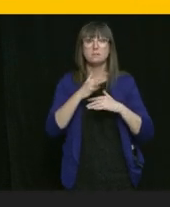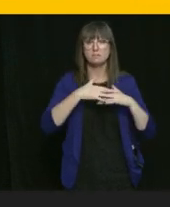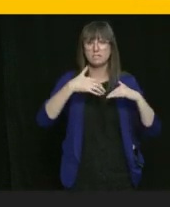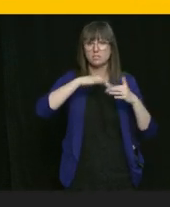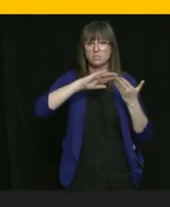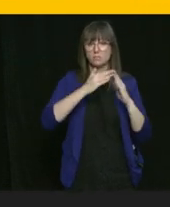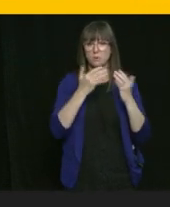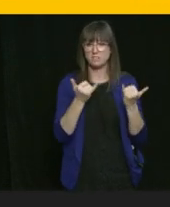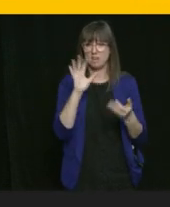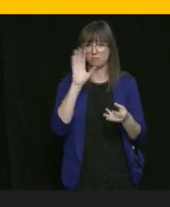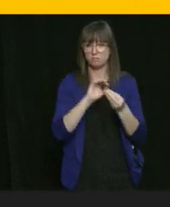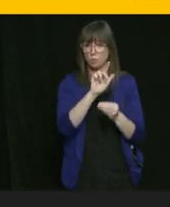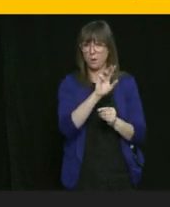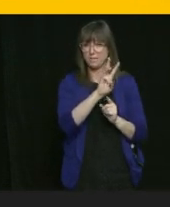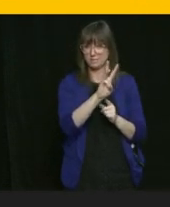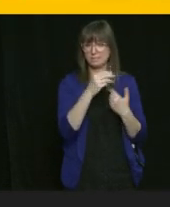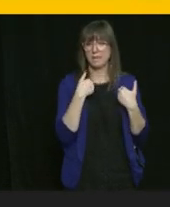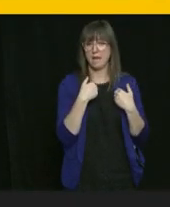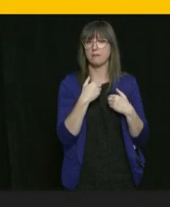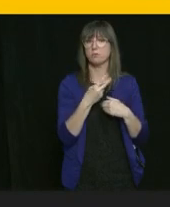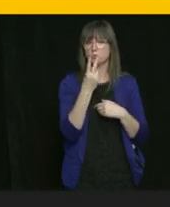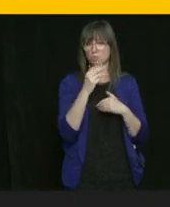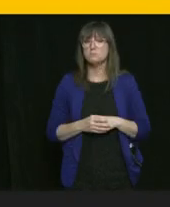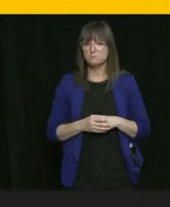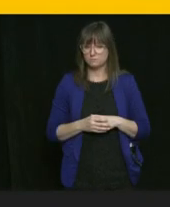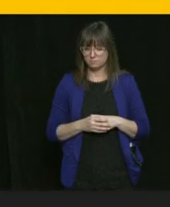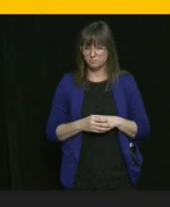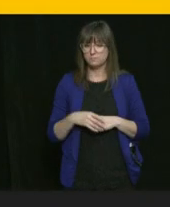now reporting 2 or more active cases.